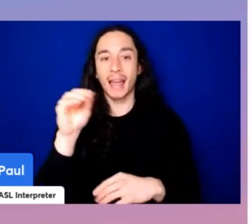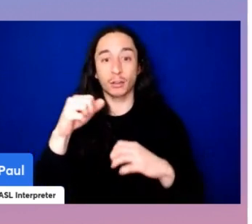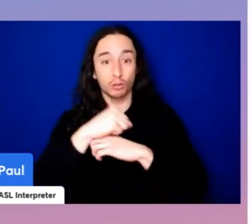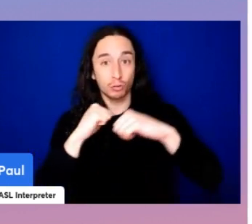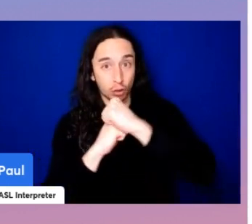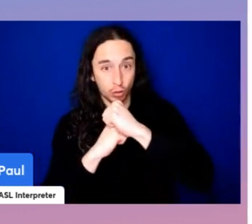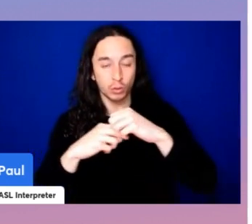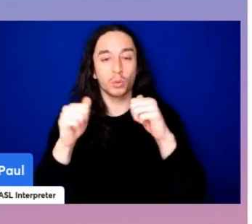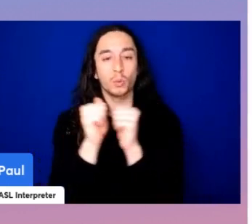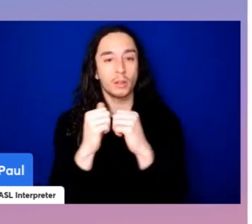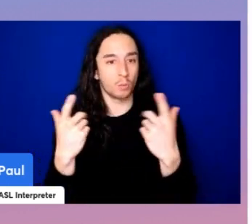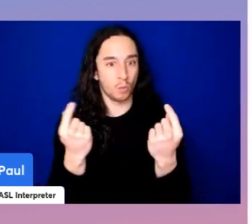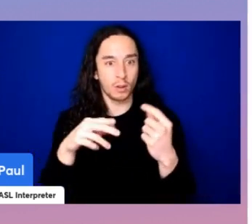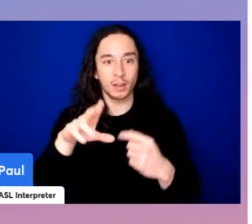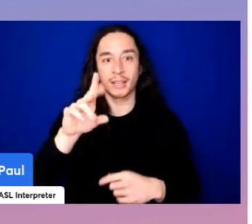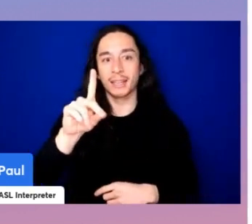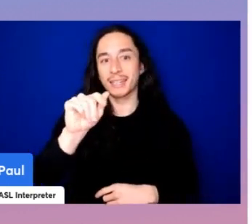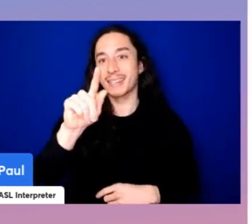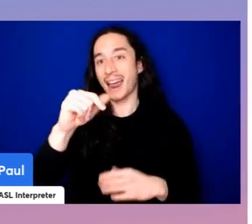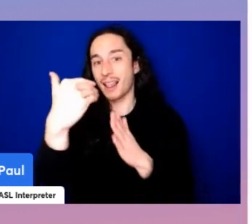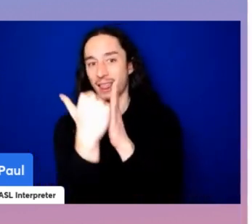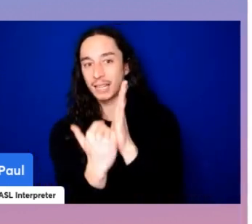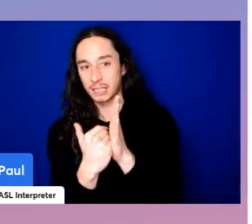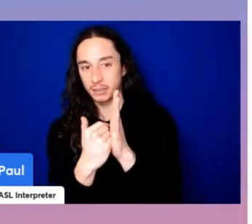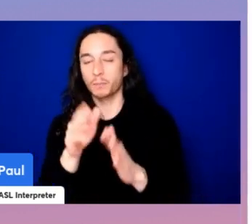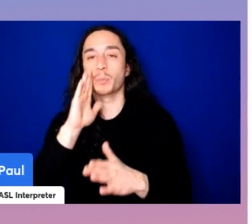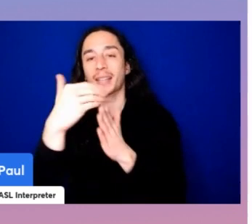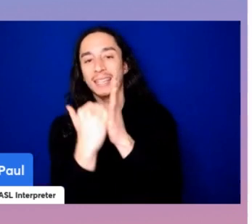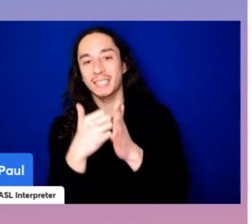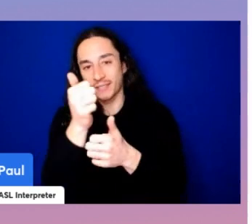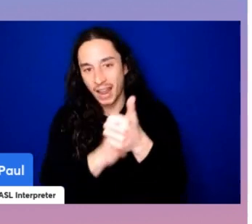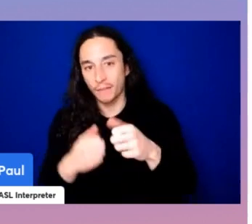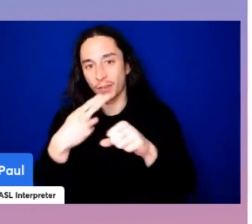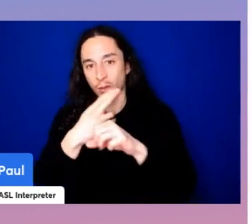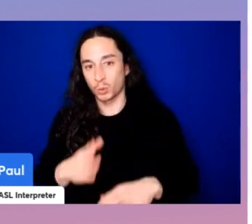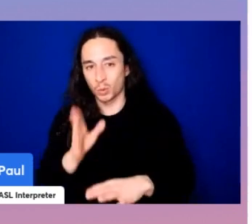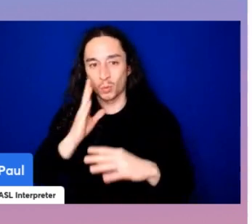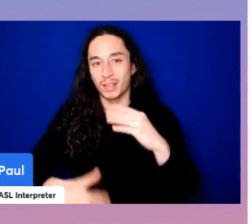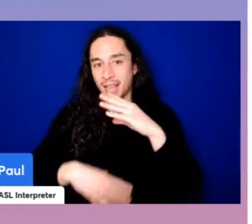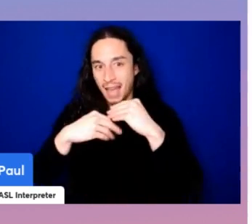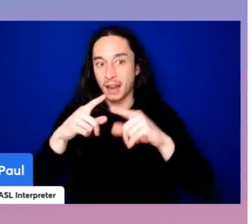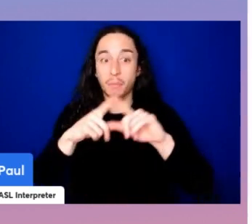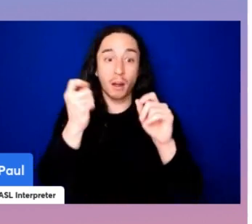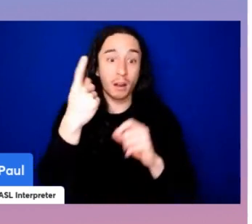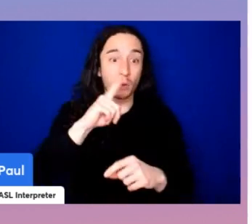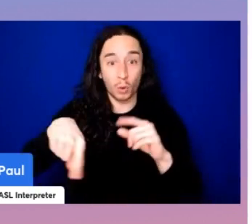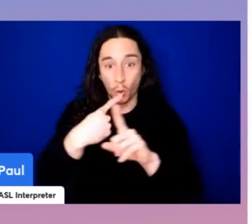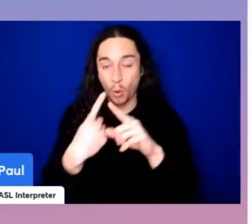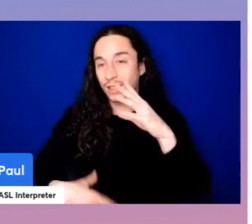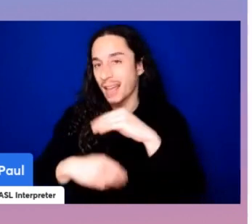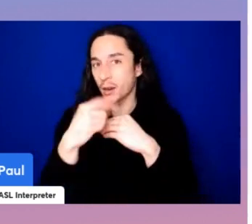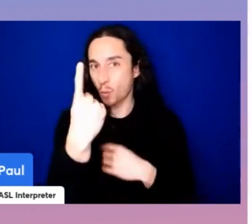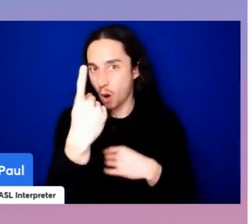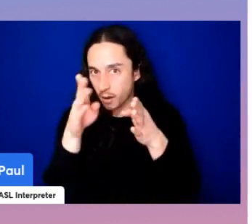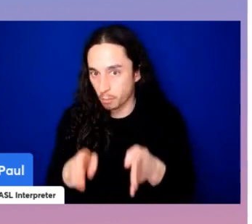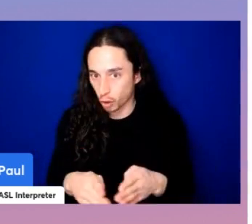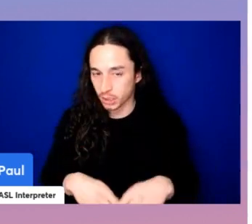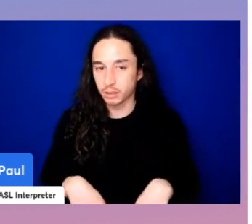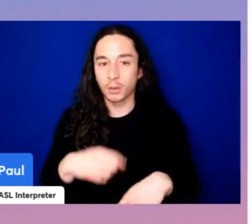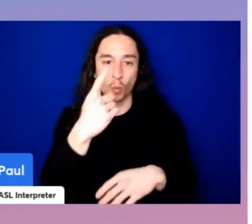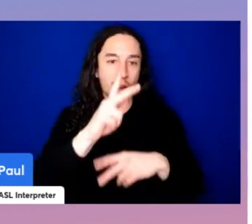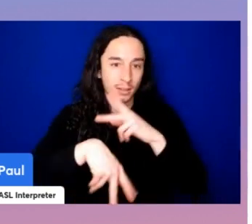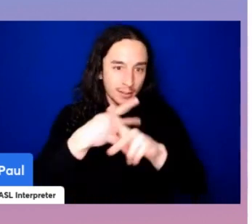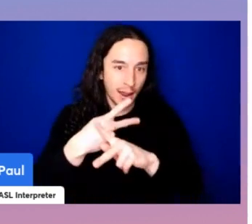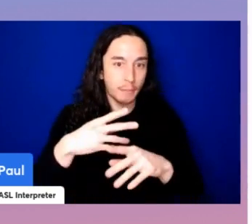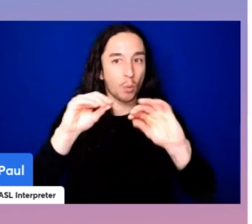with a data list, which would be a list of every user that we're going to add, but we're only adding one, of the type